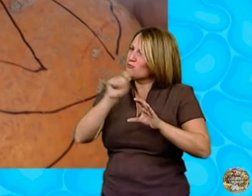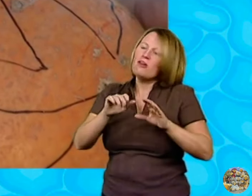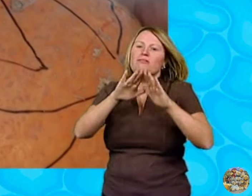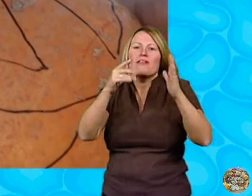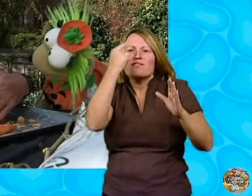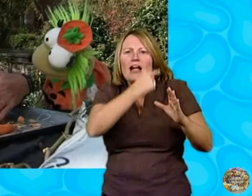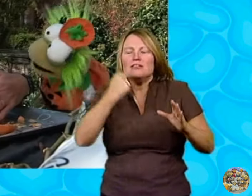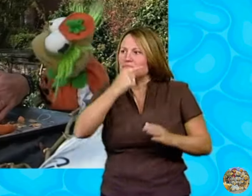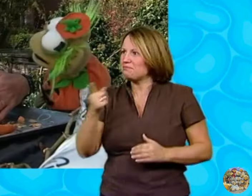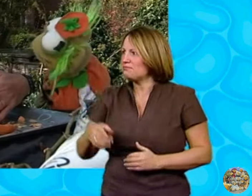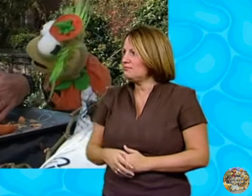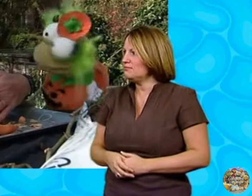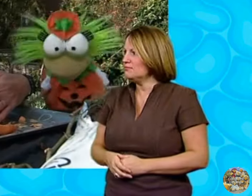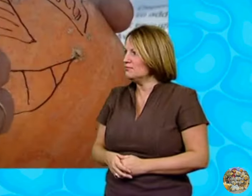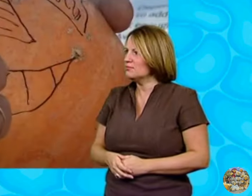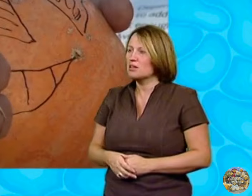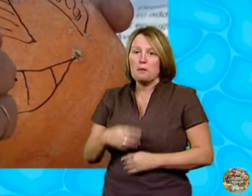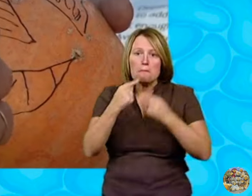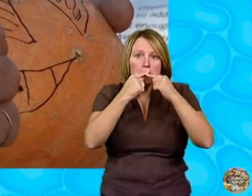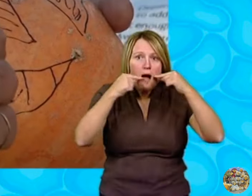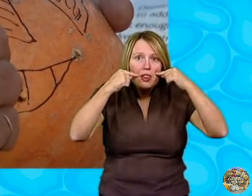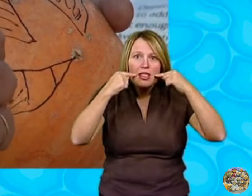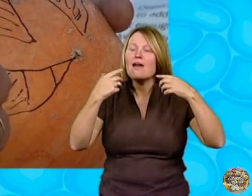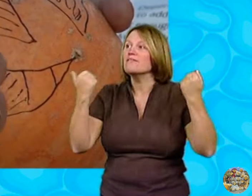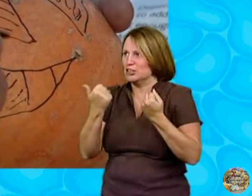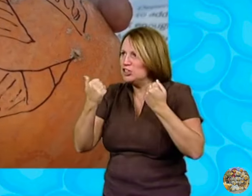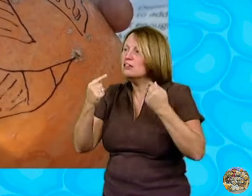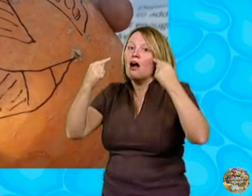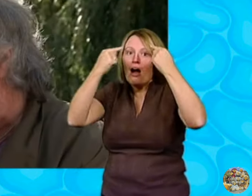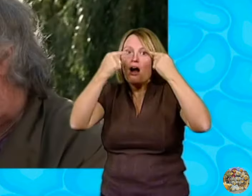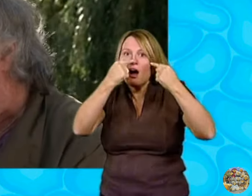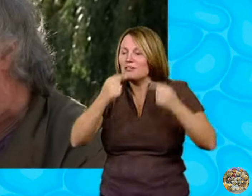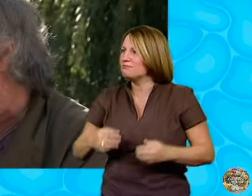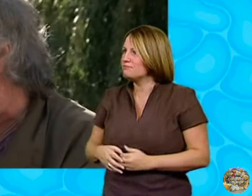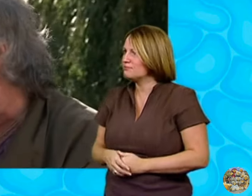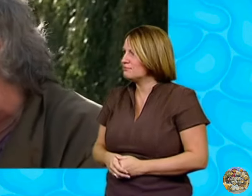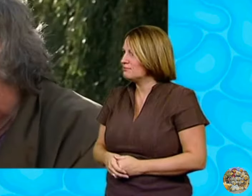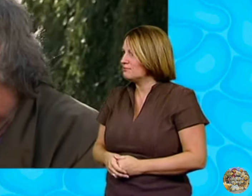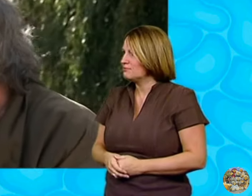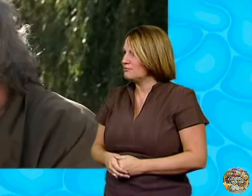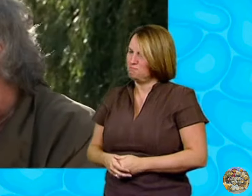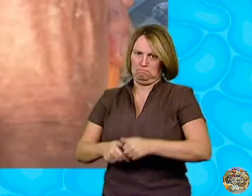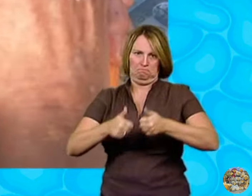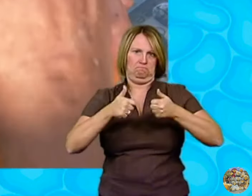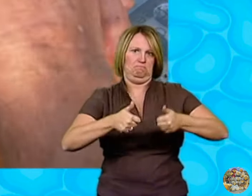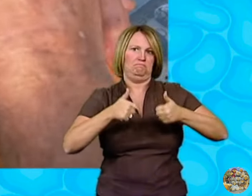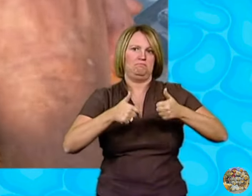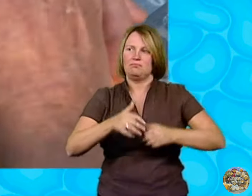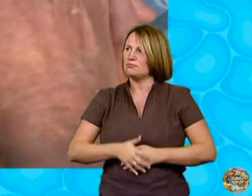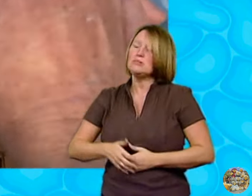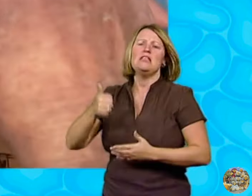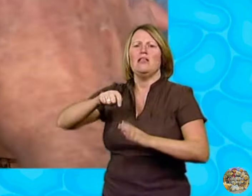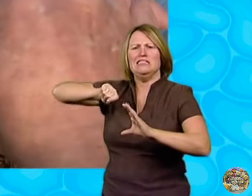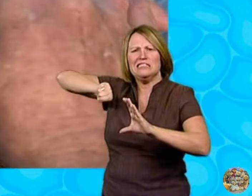Okay. Yes. Have you done the mouth? Yes, I've done the mouth. Ah, right, okay, and now I've